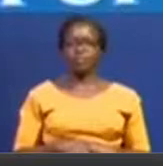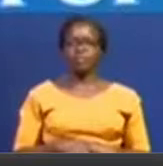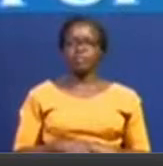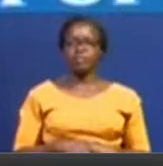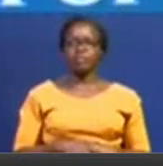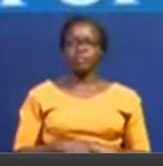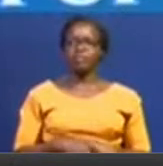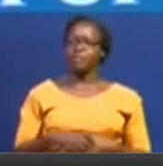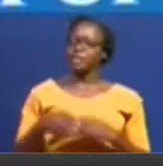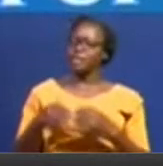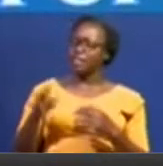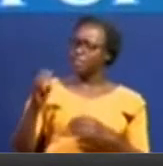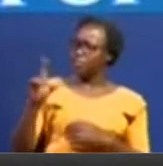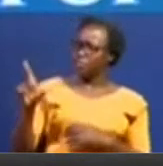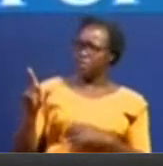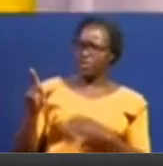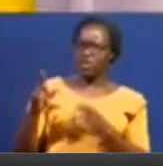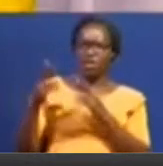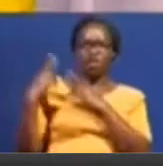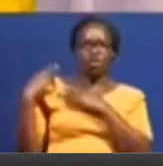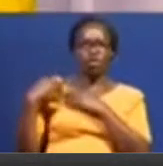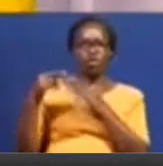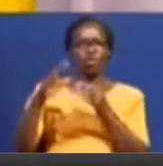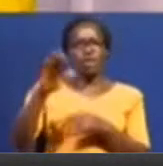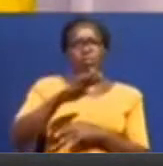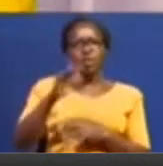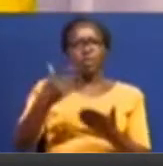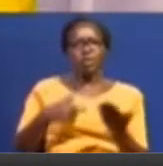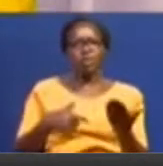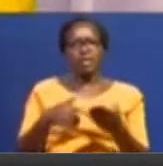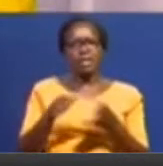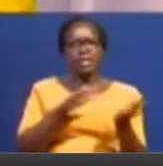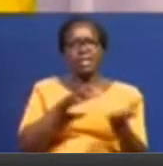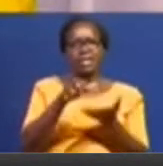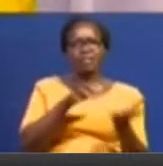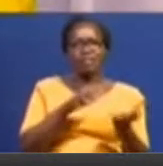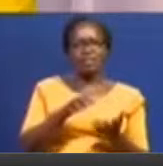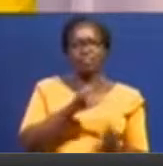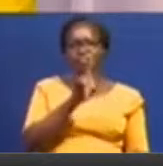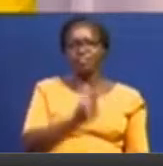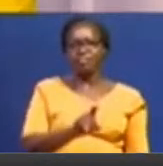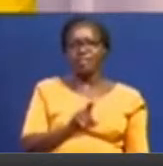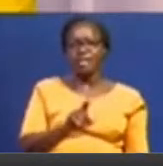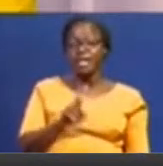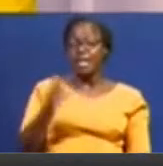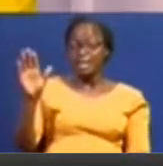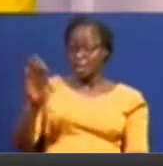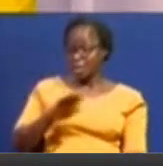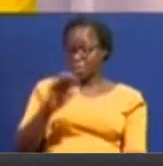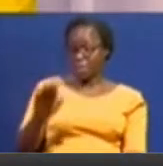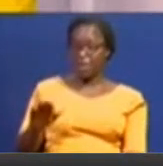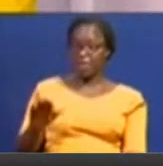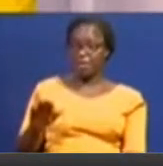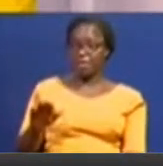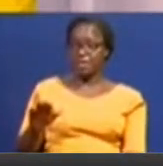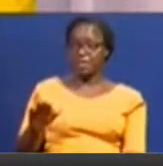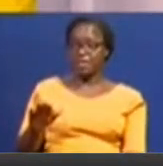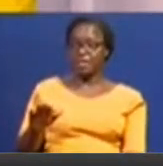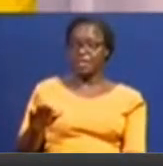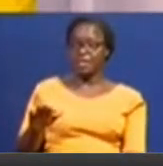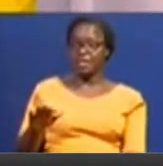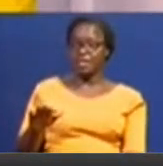And in the creation of these bills, what was the role of Parliament in the drafting? The Parliament,